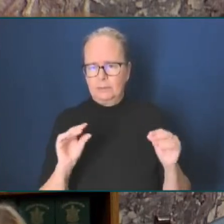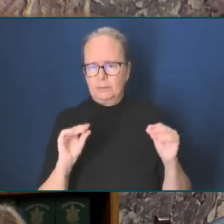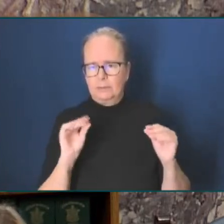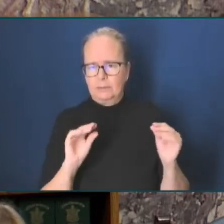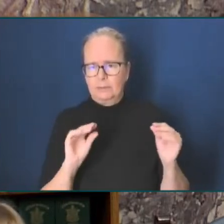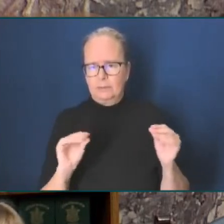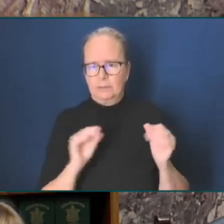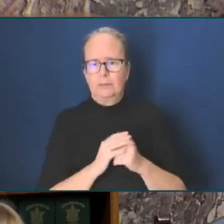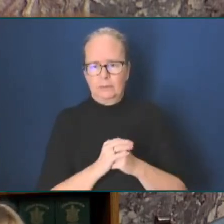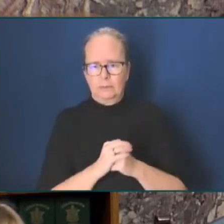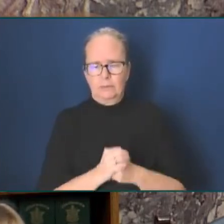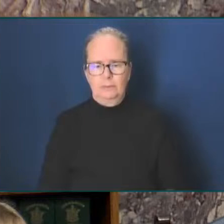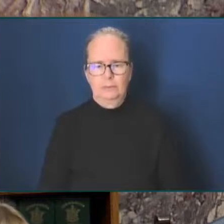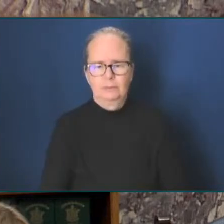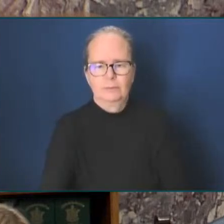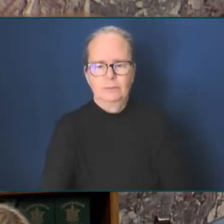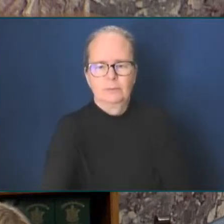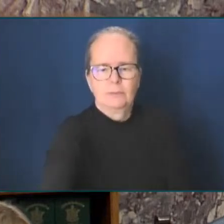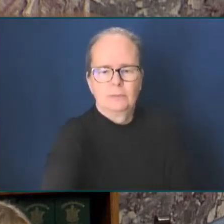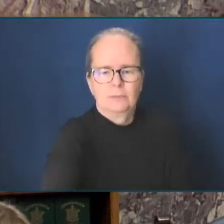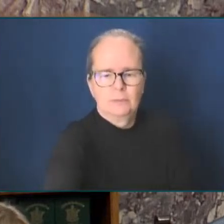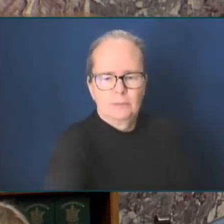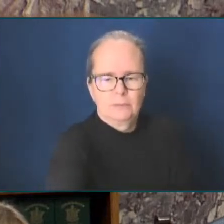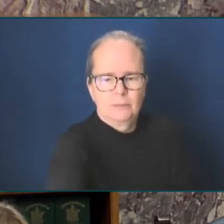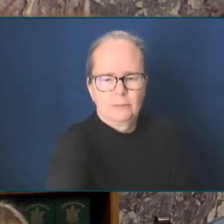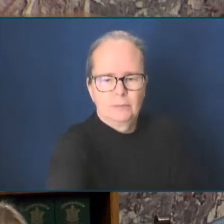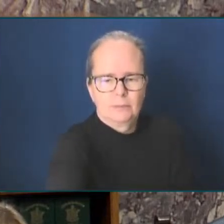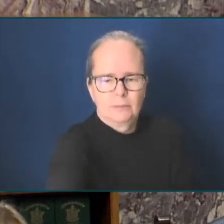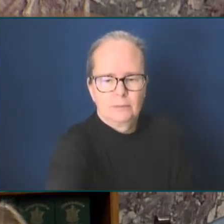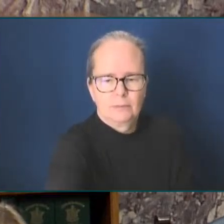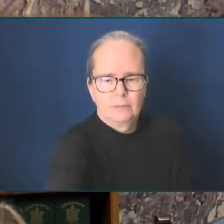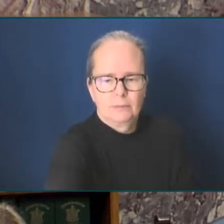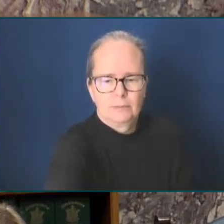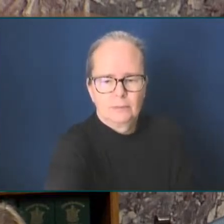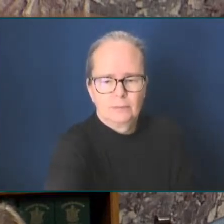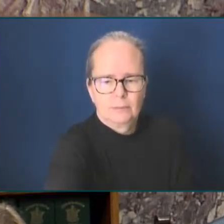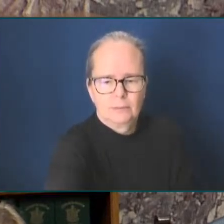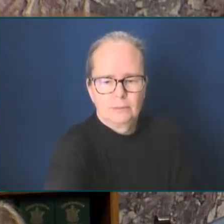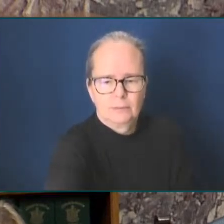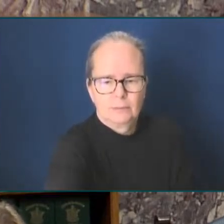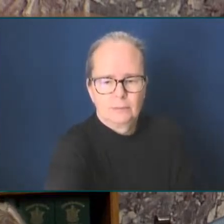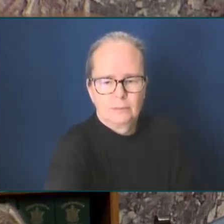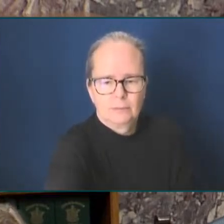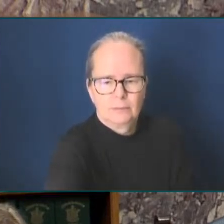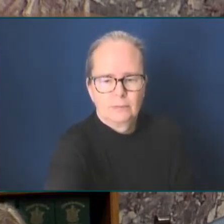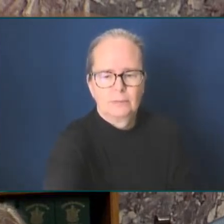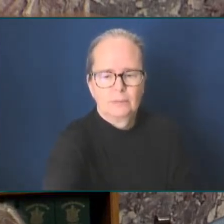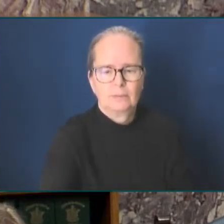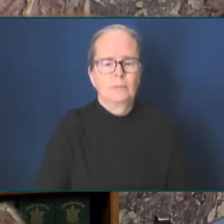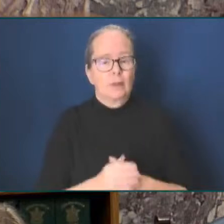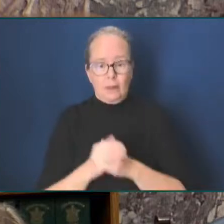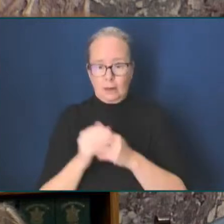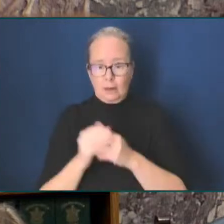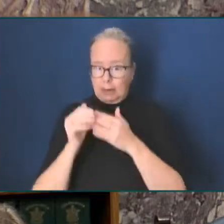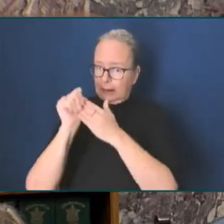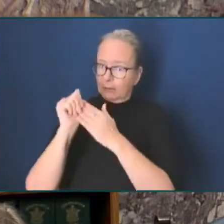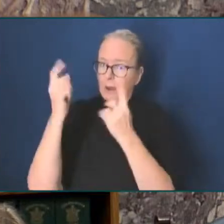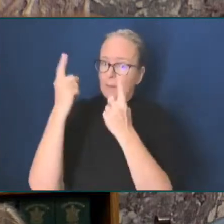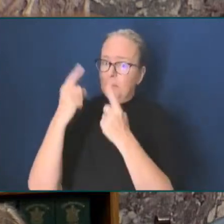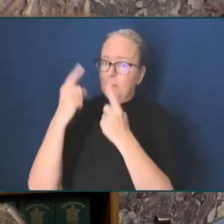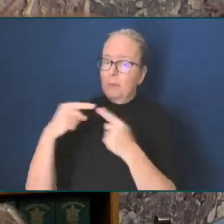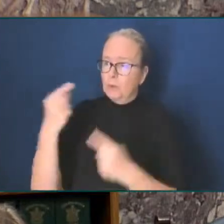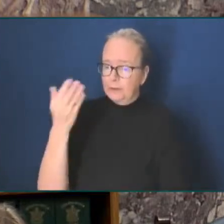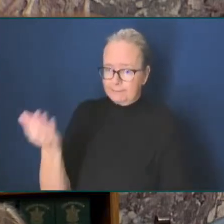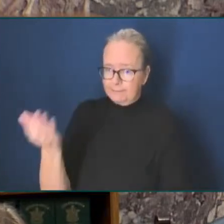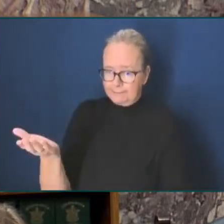Members. Let's check the outcomes. Leader of the Official Opposition has the floor. Thank you, Mr. Speaker. I've been a health minister when our